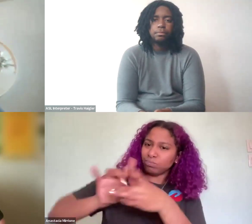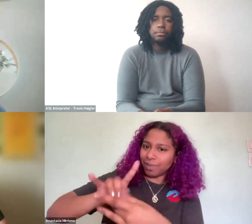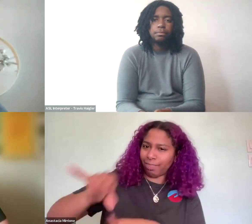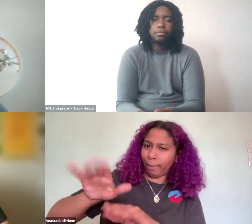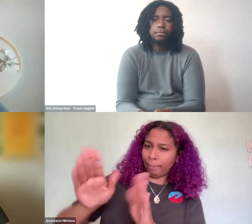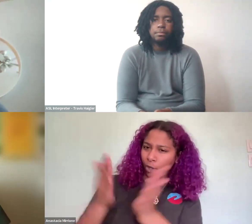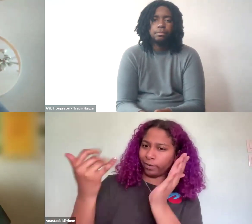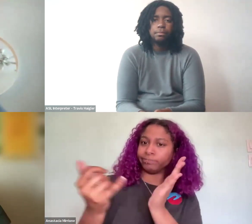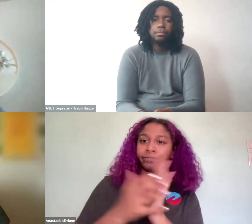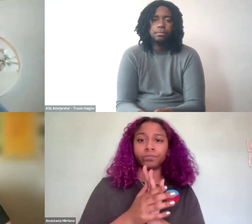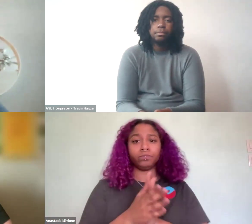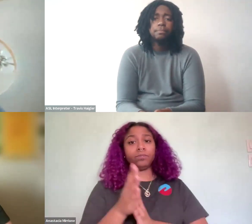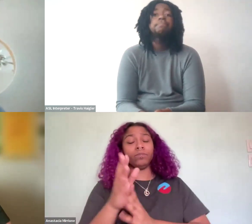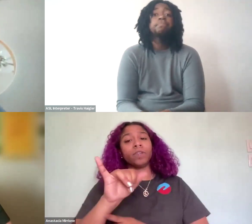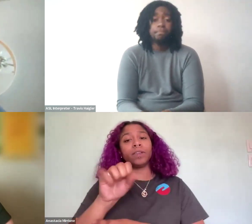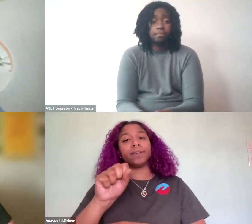Yeah,